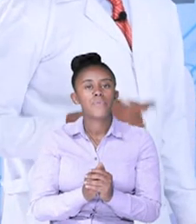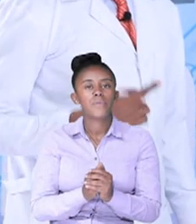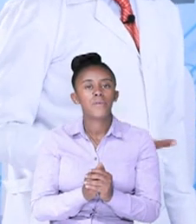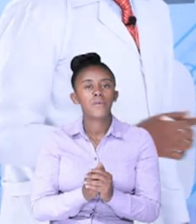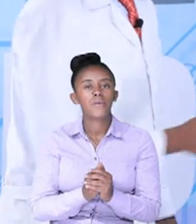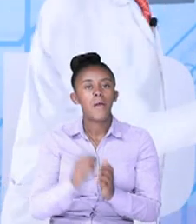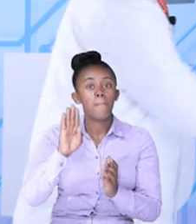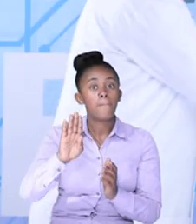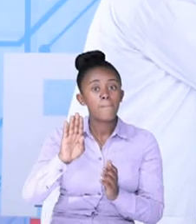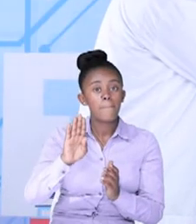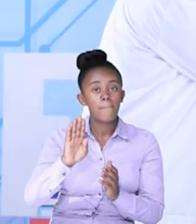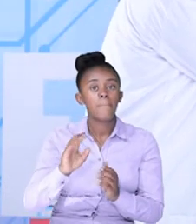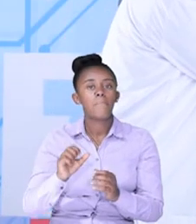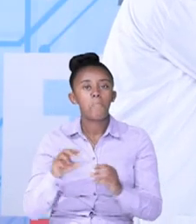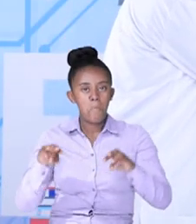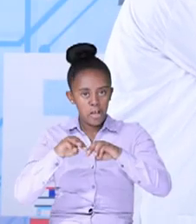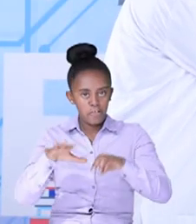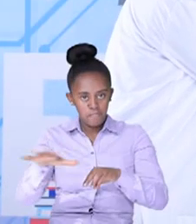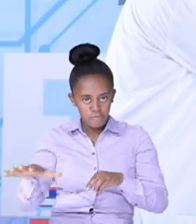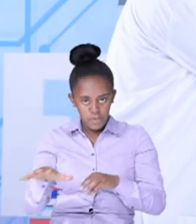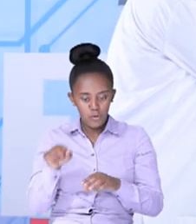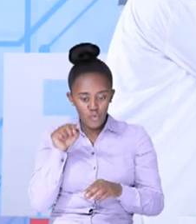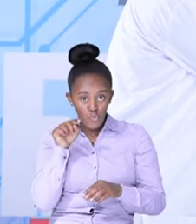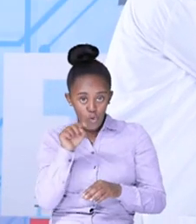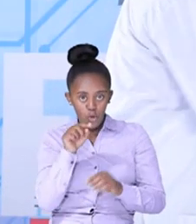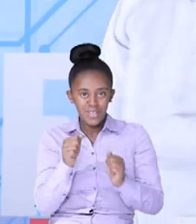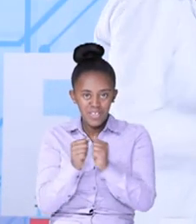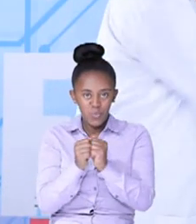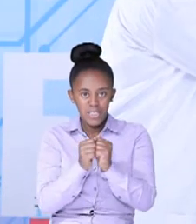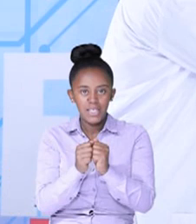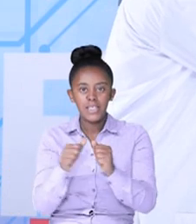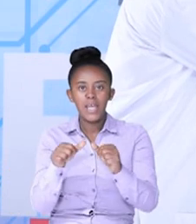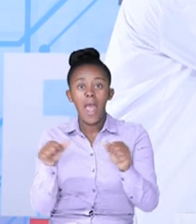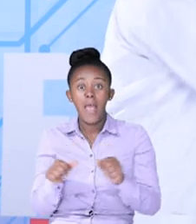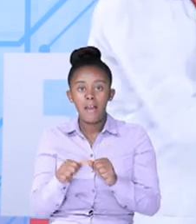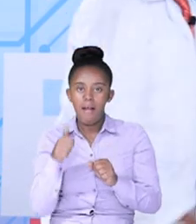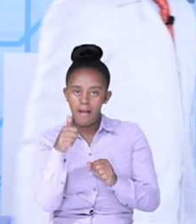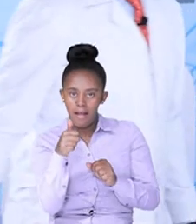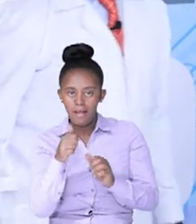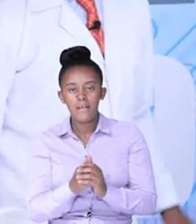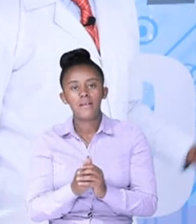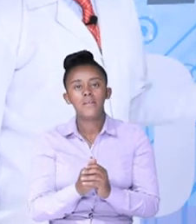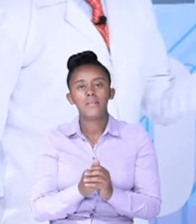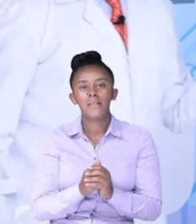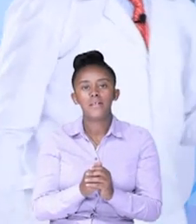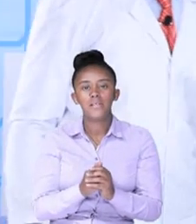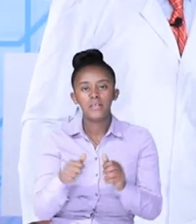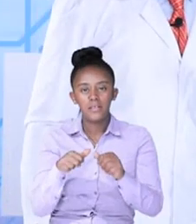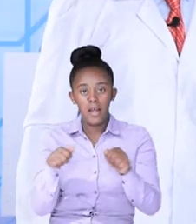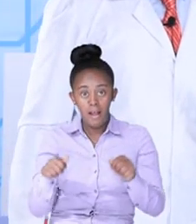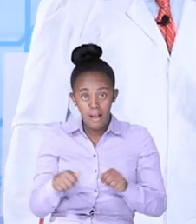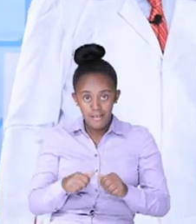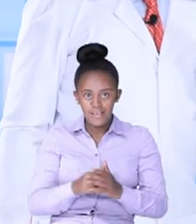magnetic field, dotted with area A. Area A. This is how